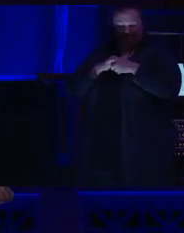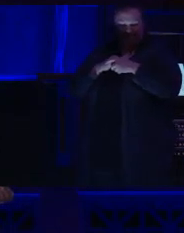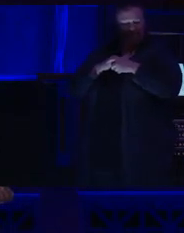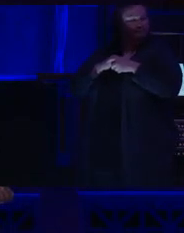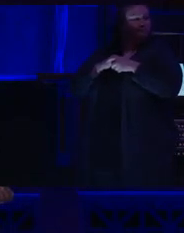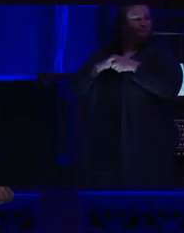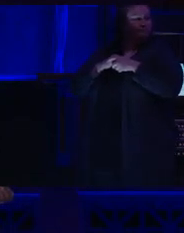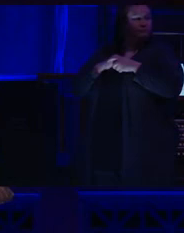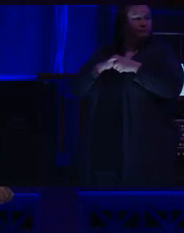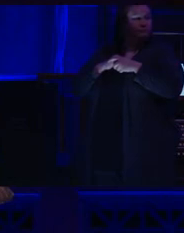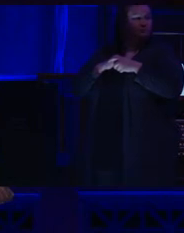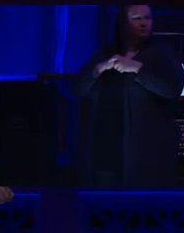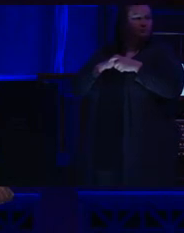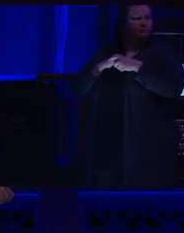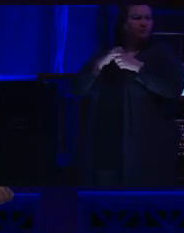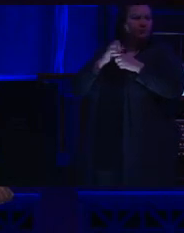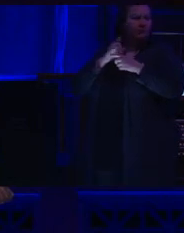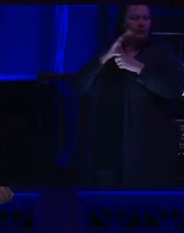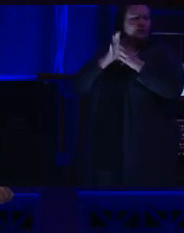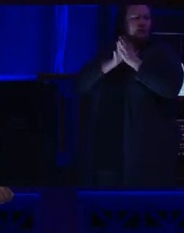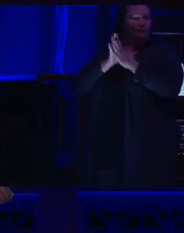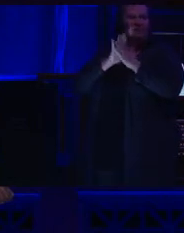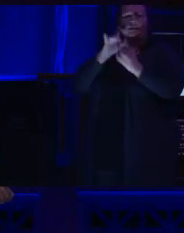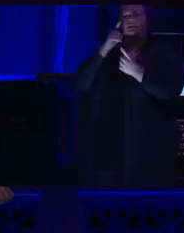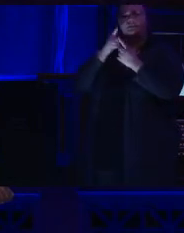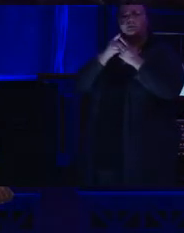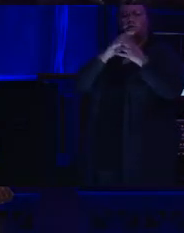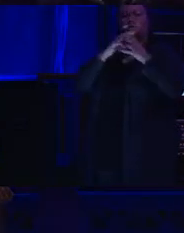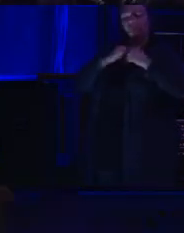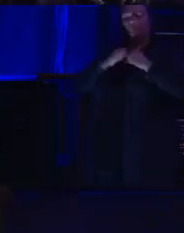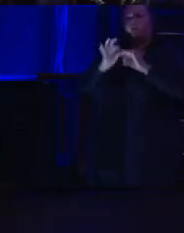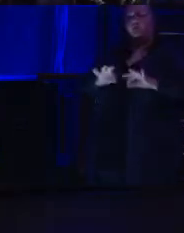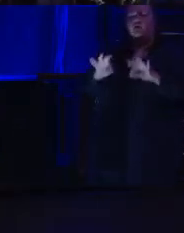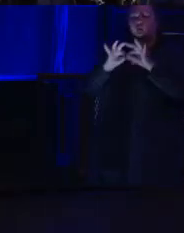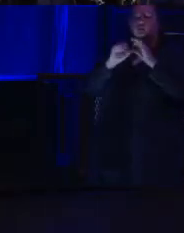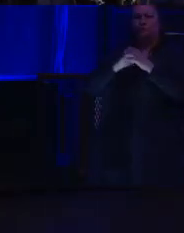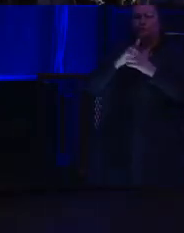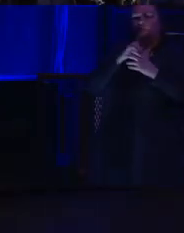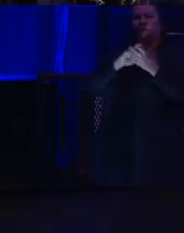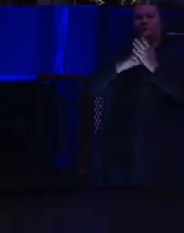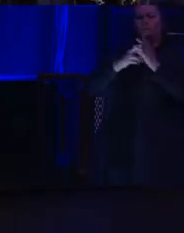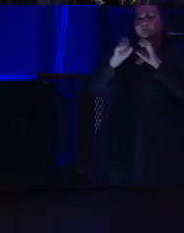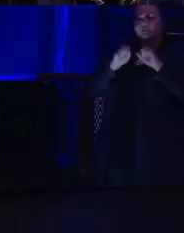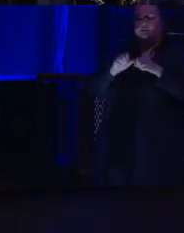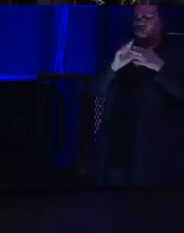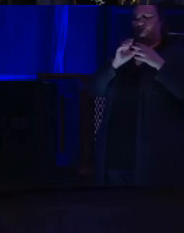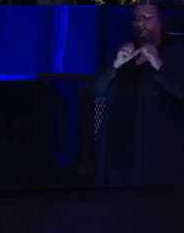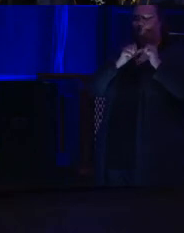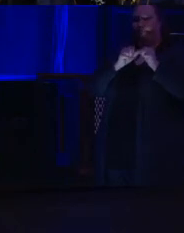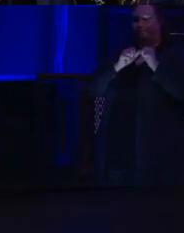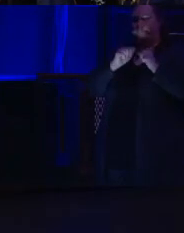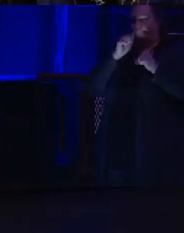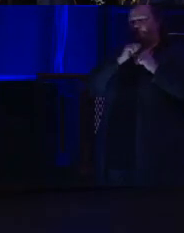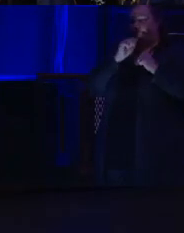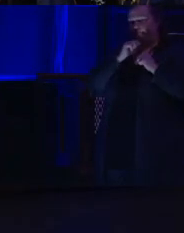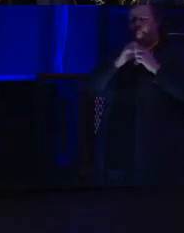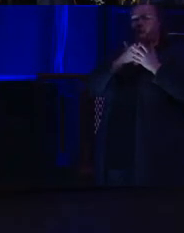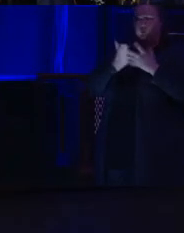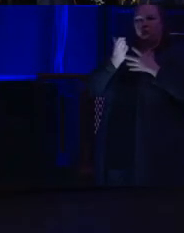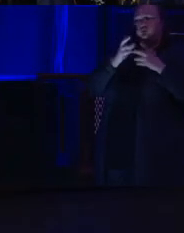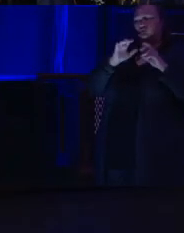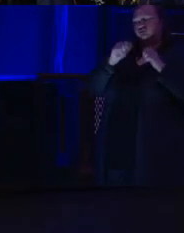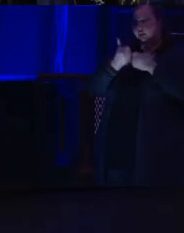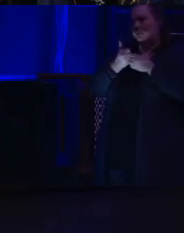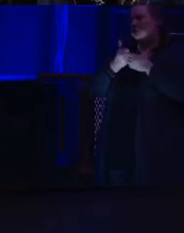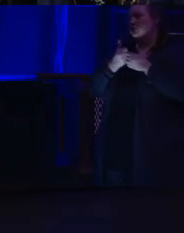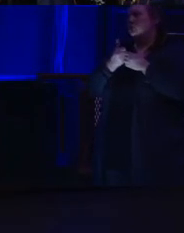The center I know is driven by his mission and values, which allowed him to persevere through challenges and provide